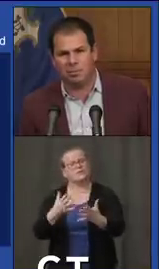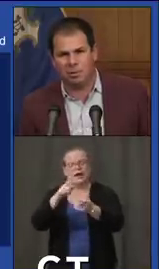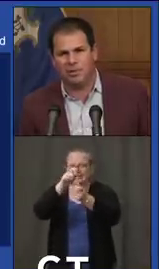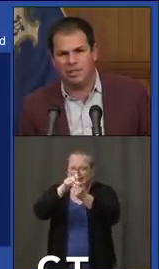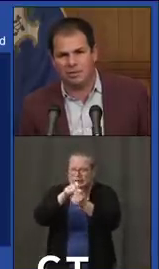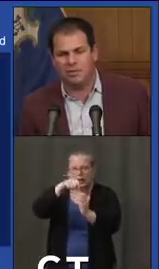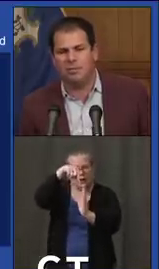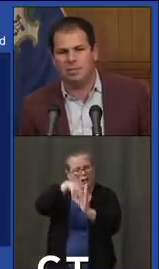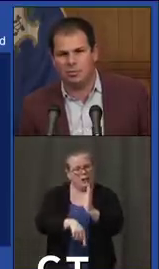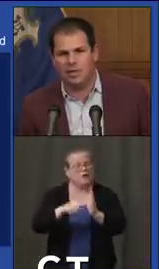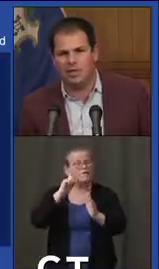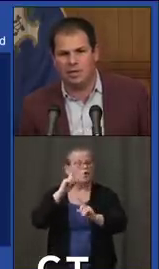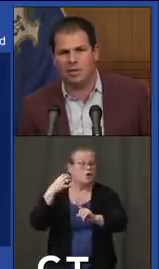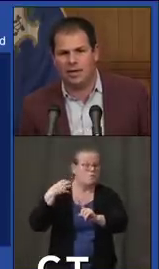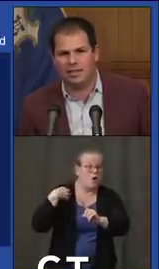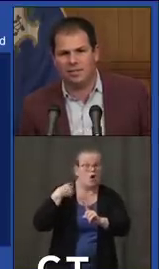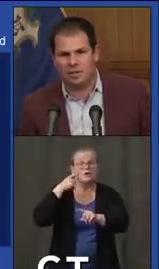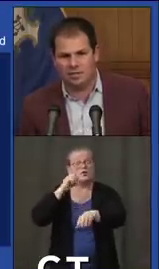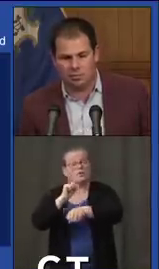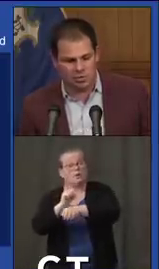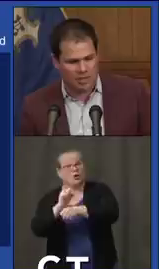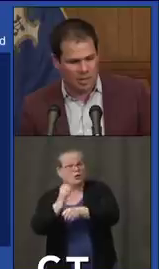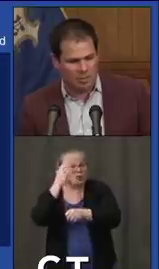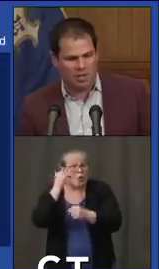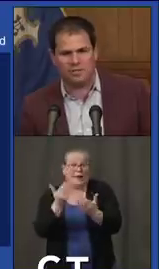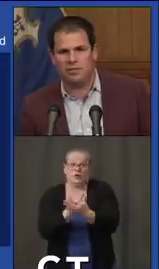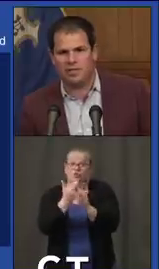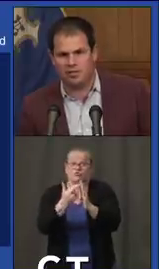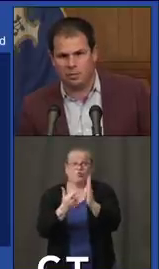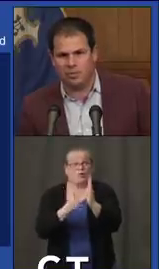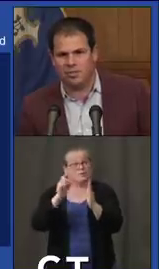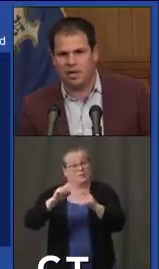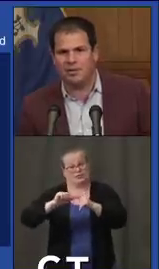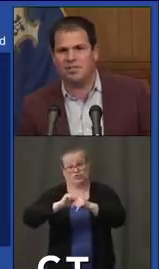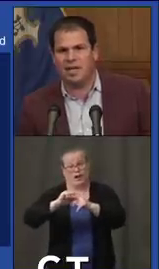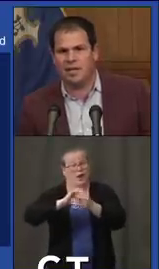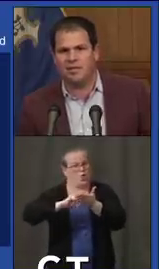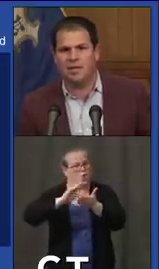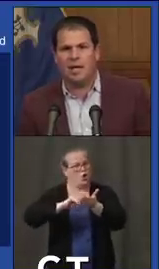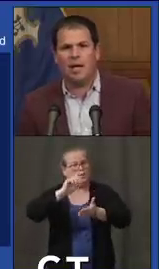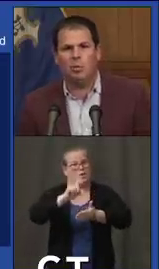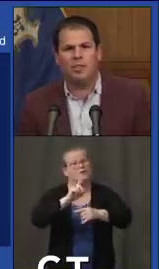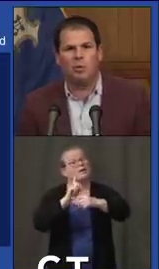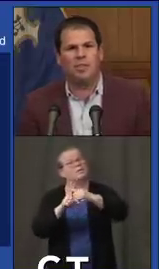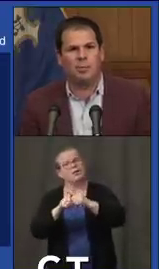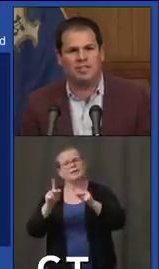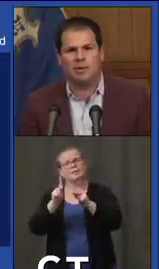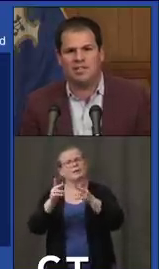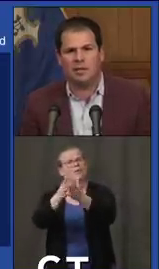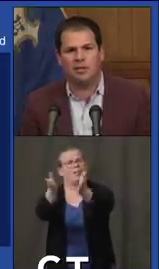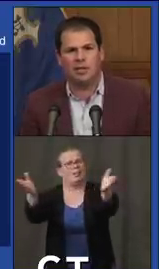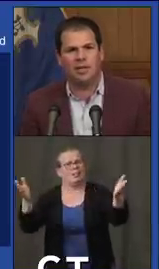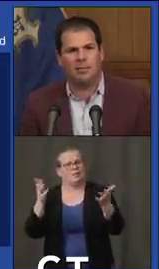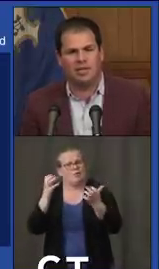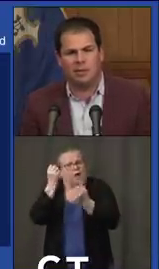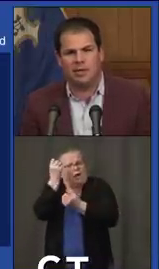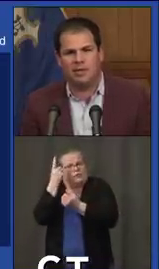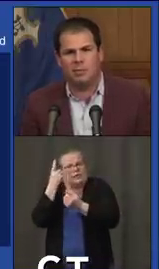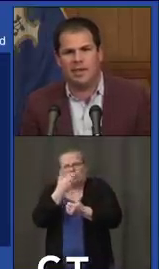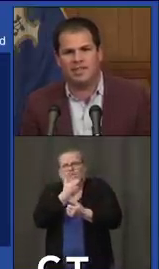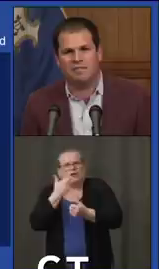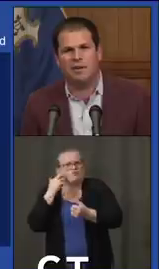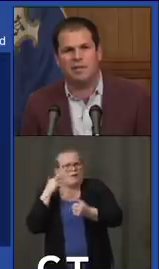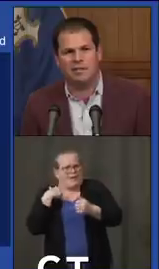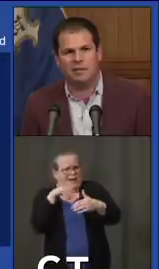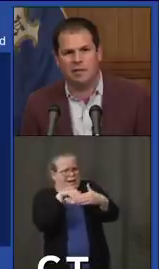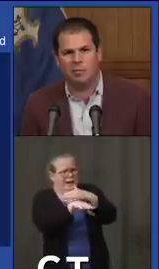employers and employees who need to be trained in a lot of these rules, but also to consumers to understand what the restaurant's going to look like on May 20th and